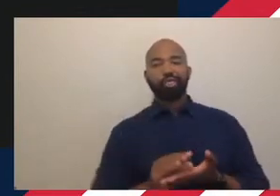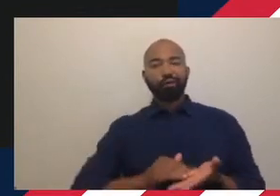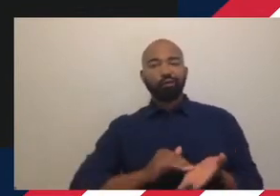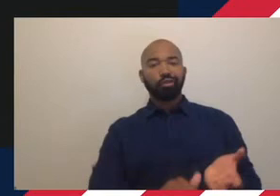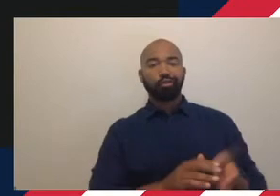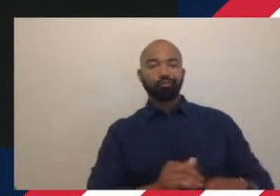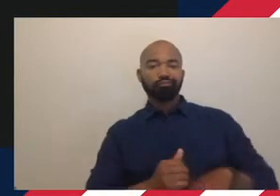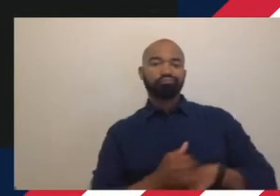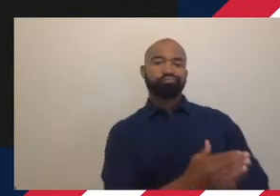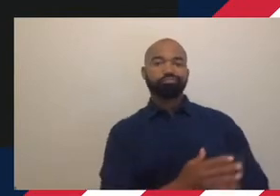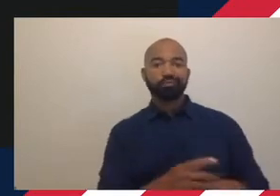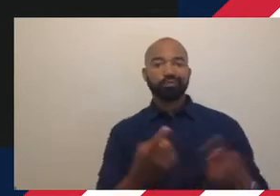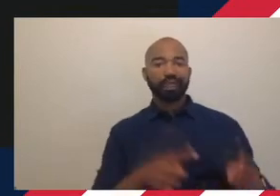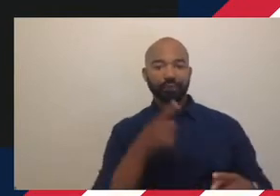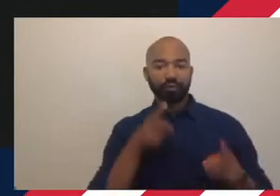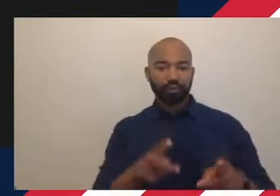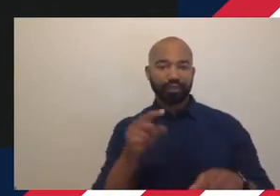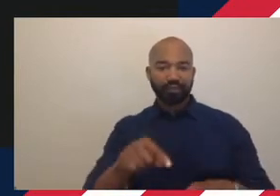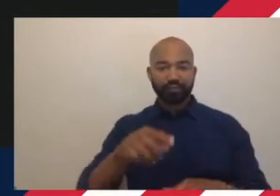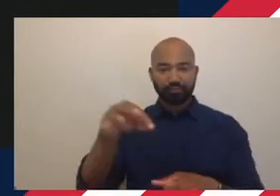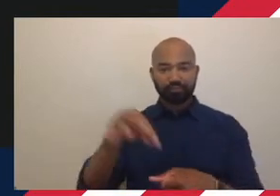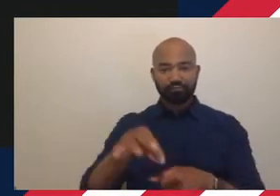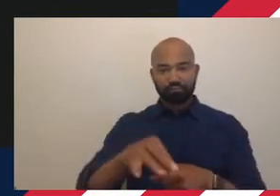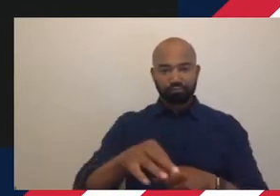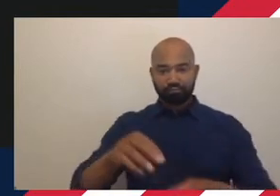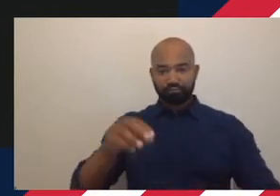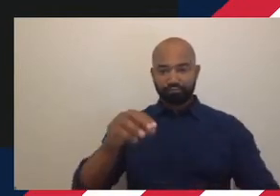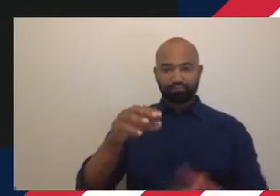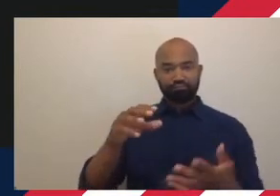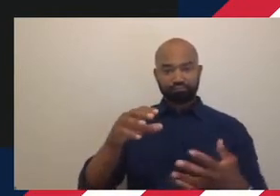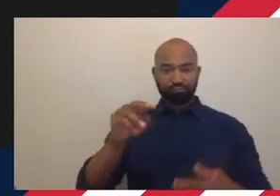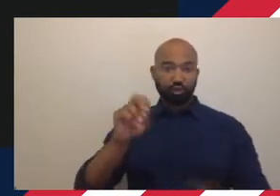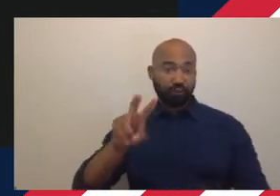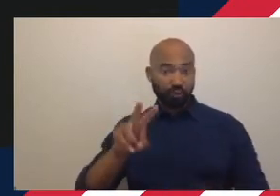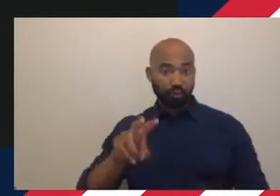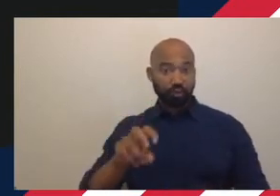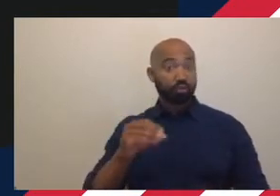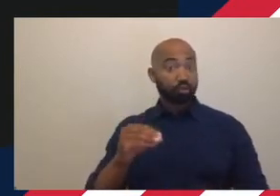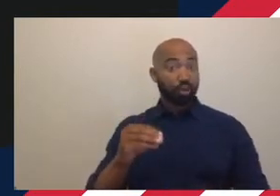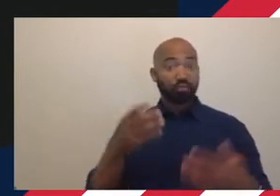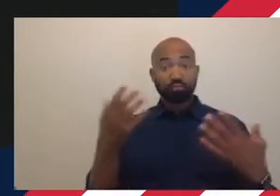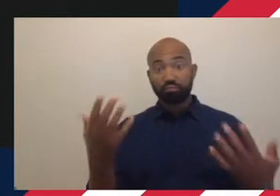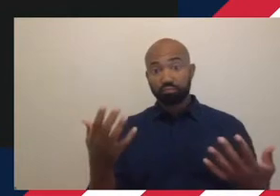are our policy positions, and I'm happy to take questions at this time.